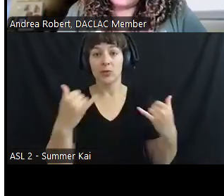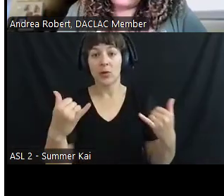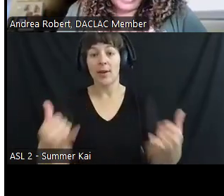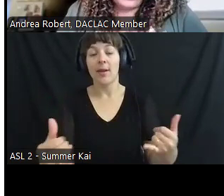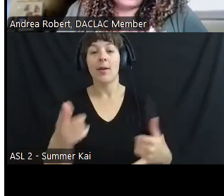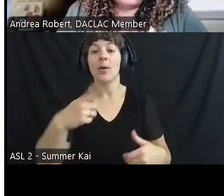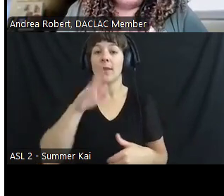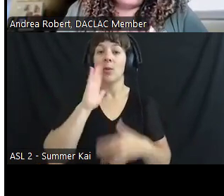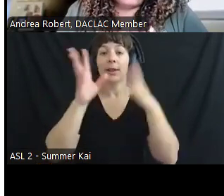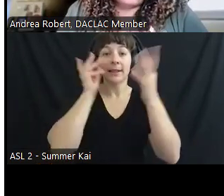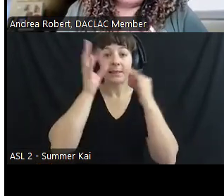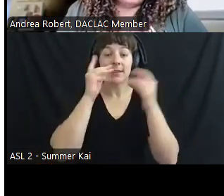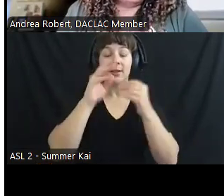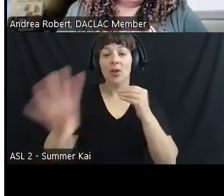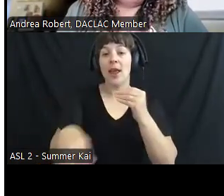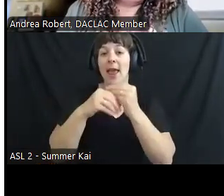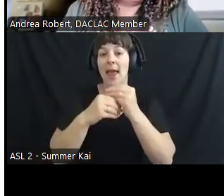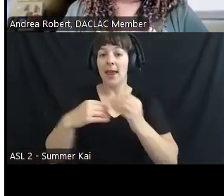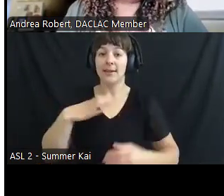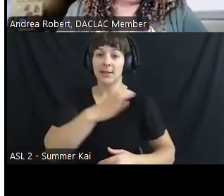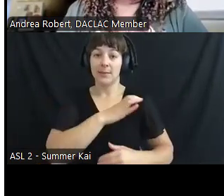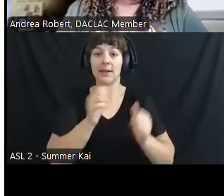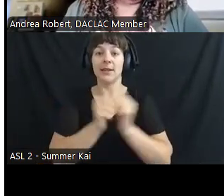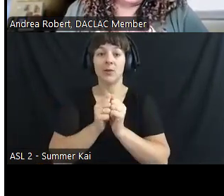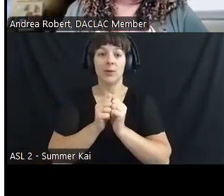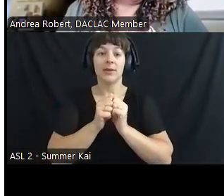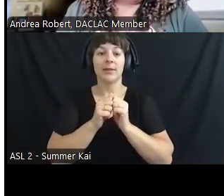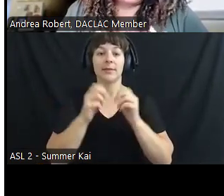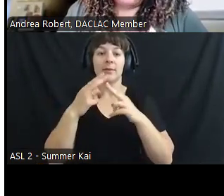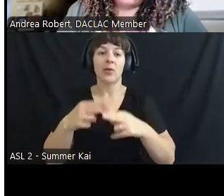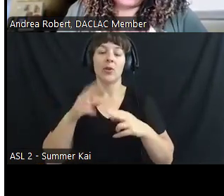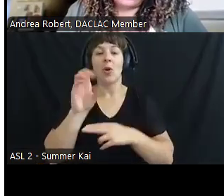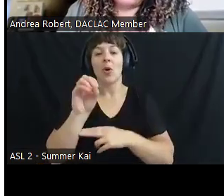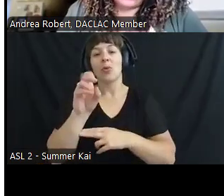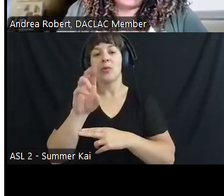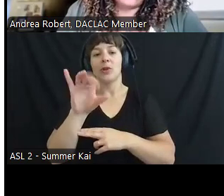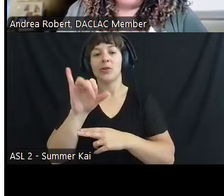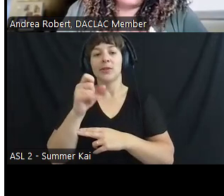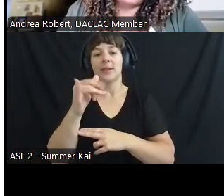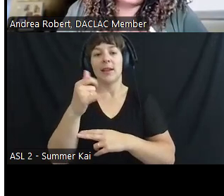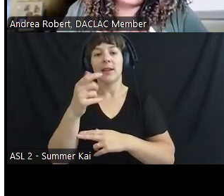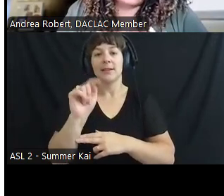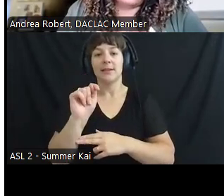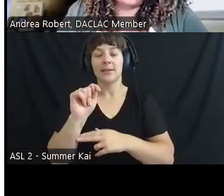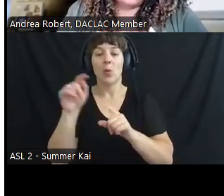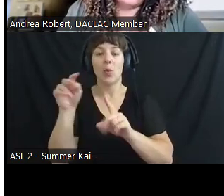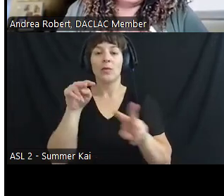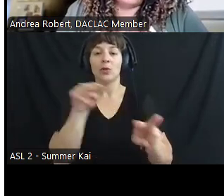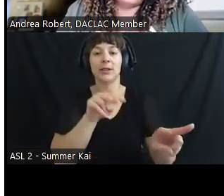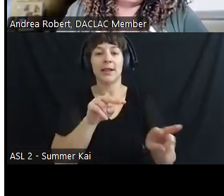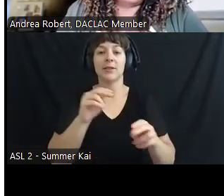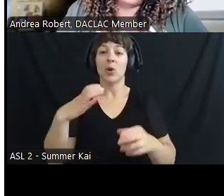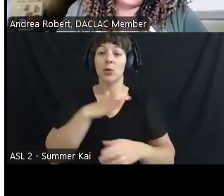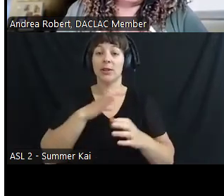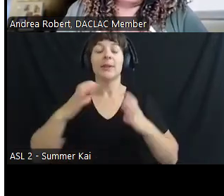would consider adding a committee for oversight that consumers like myself and others can sit on